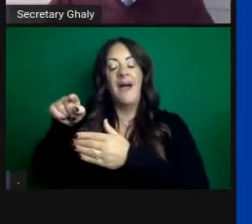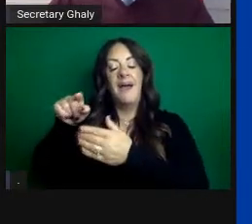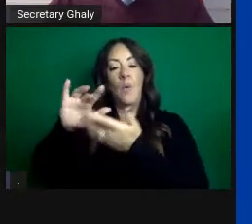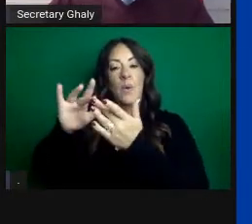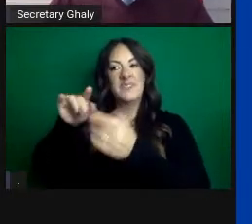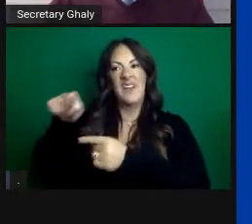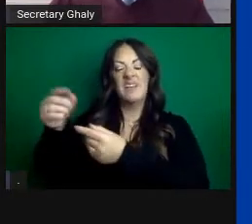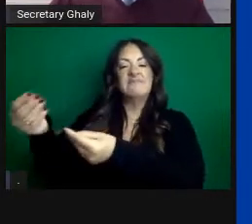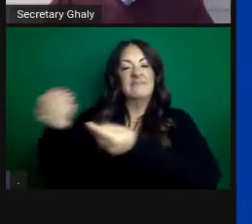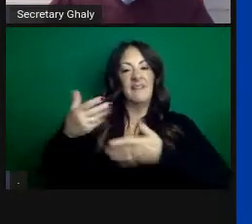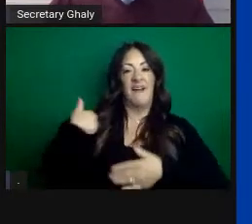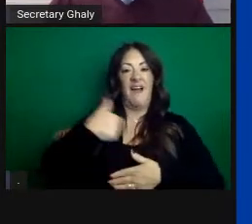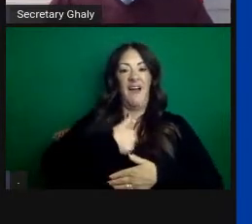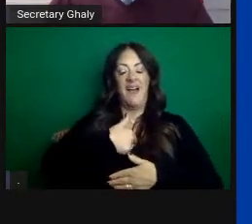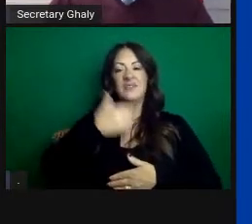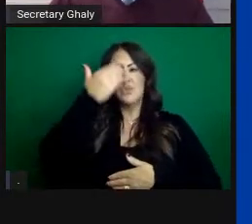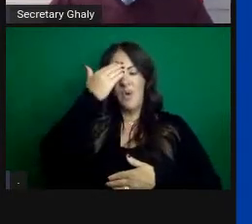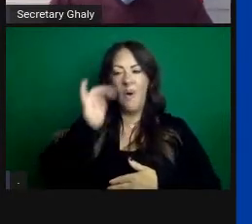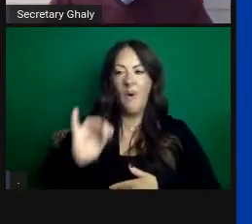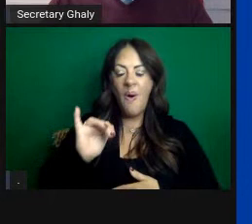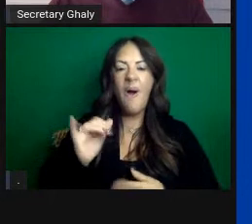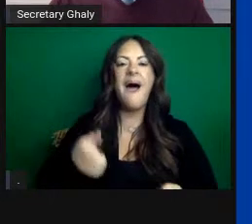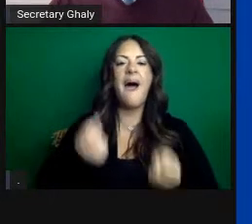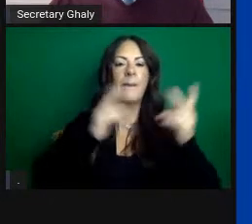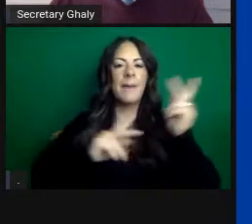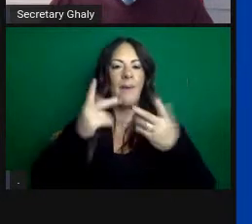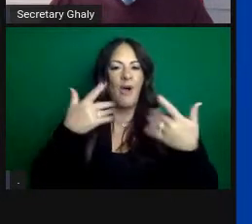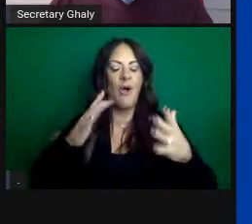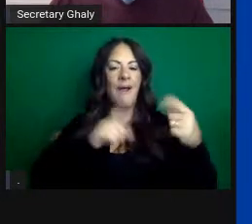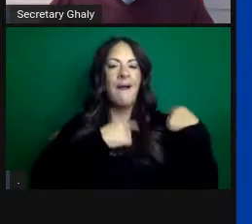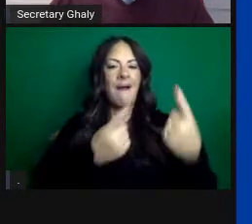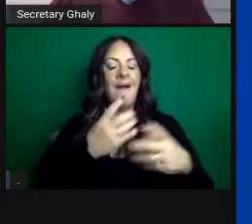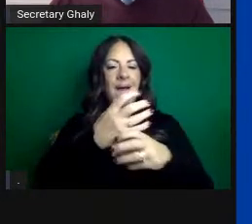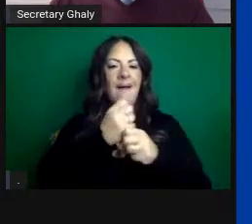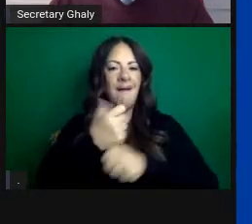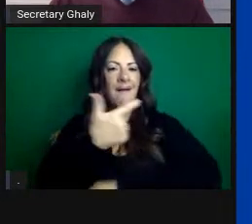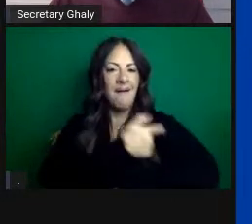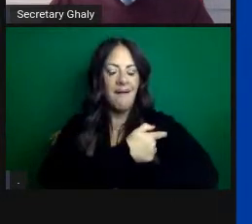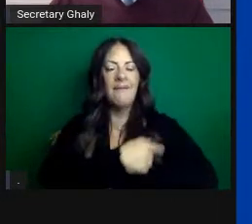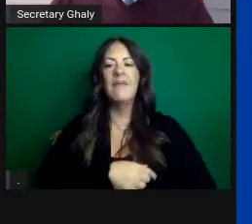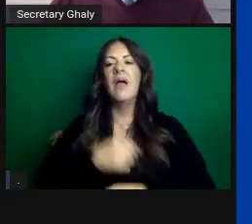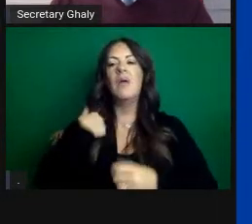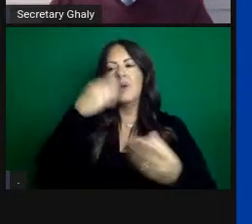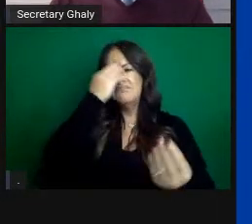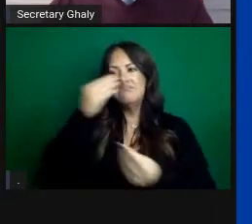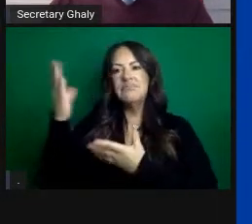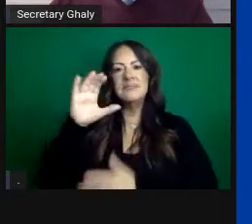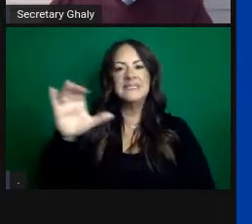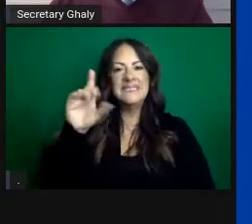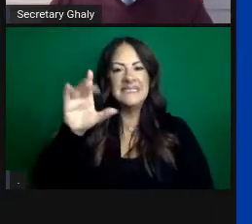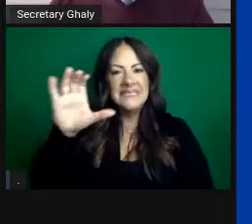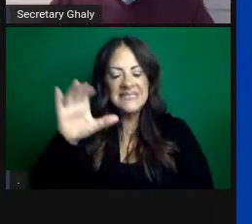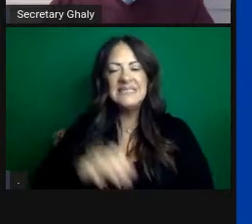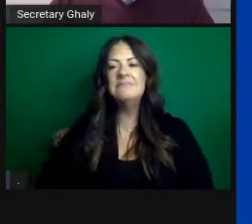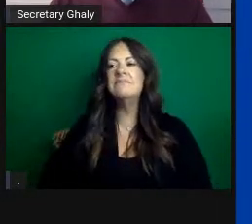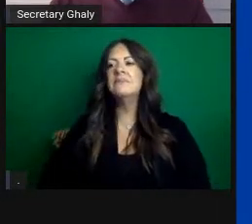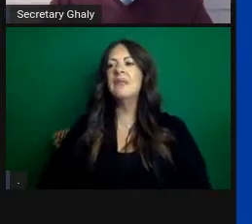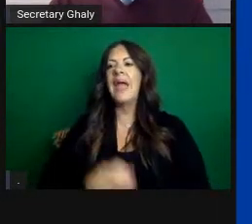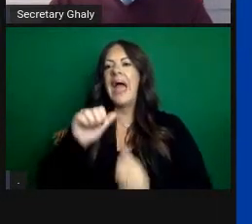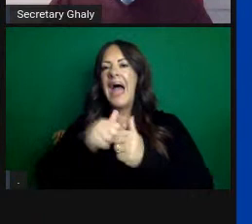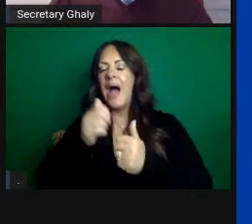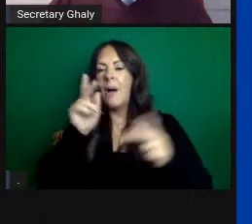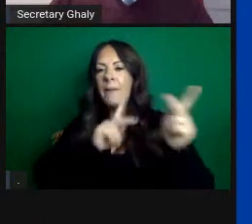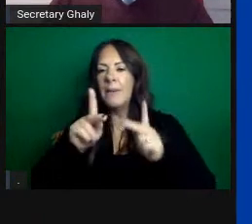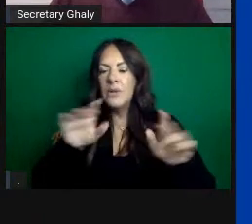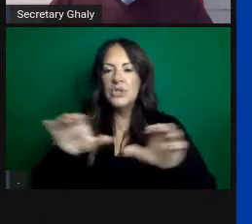also helps us communicate to our federal partners at the CDC the level of our use of vaccines in the state. We've been